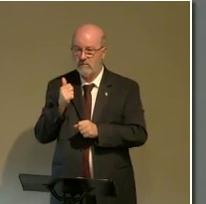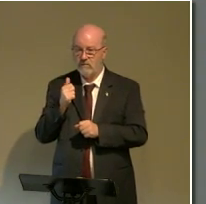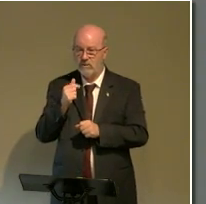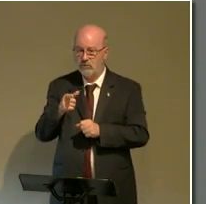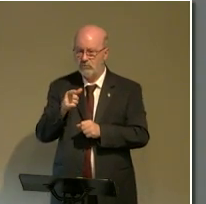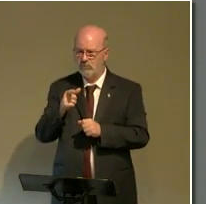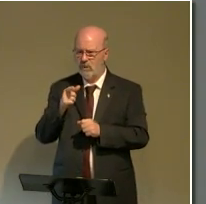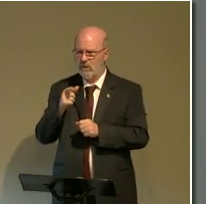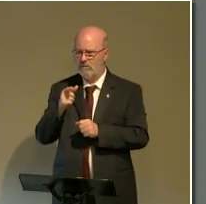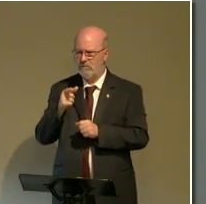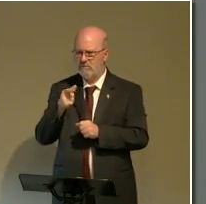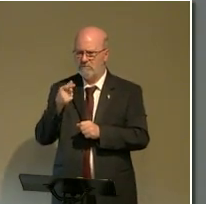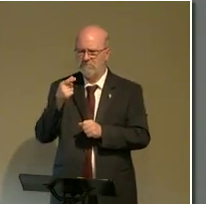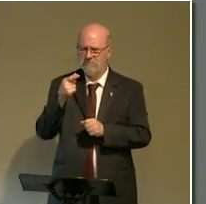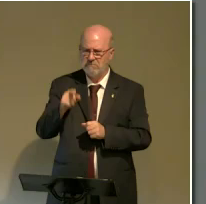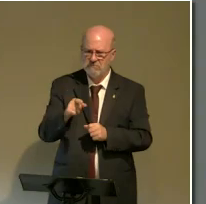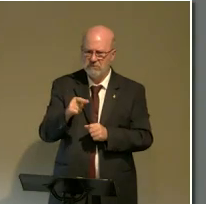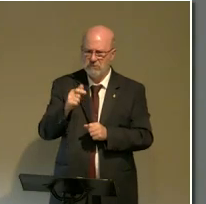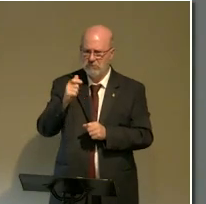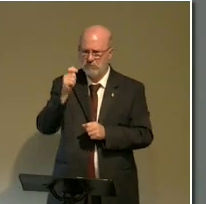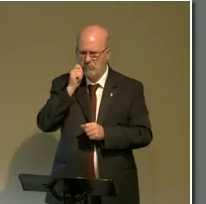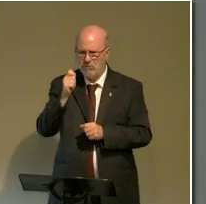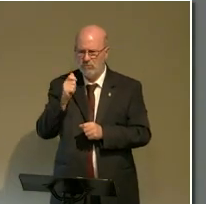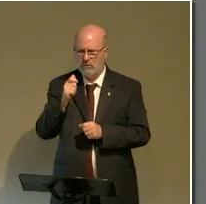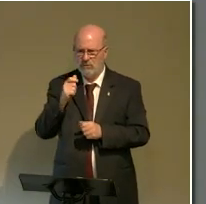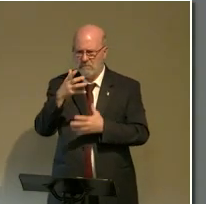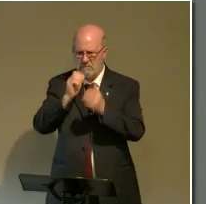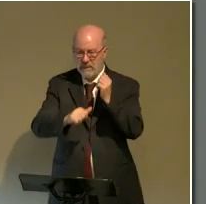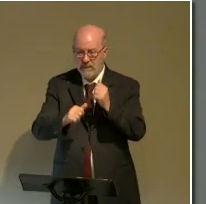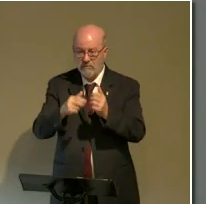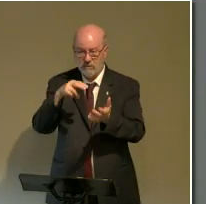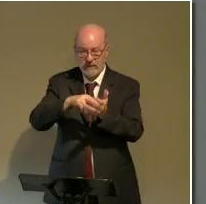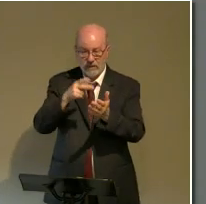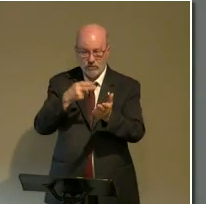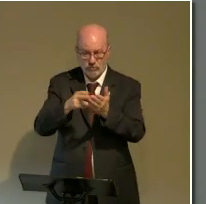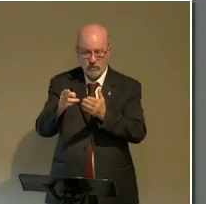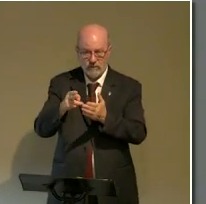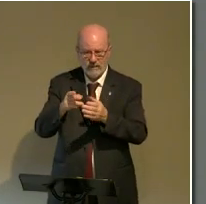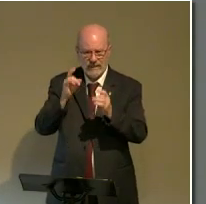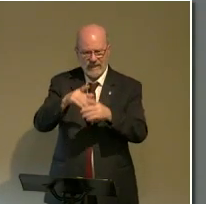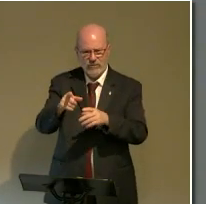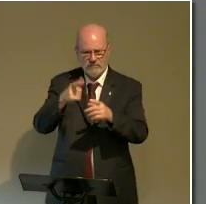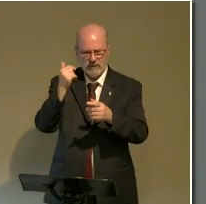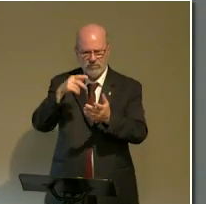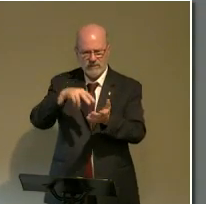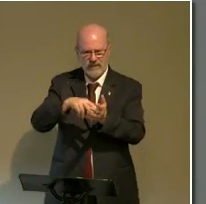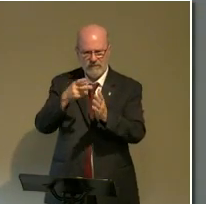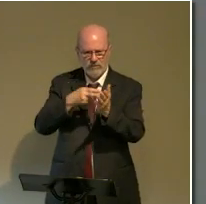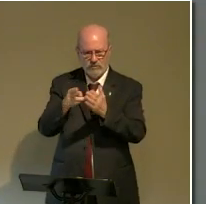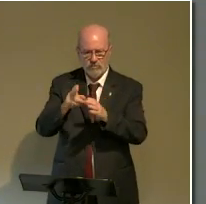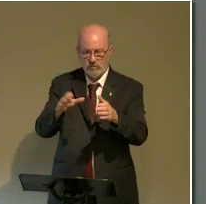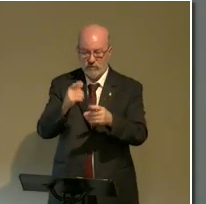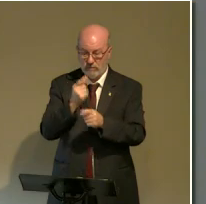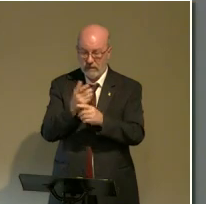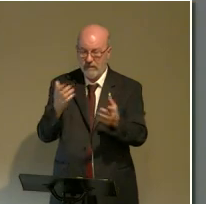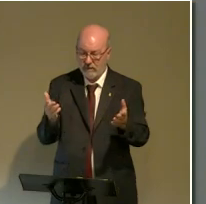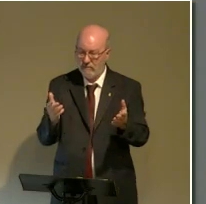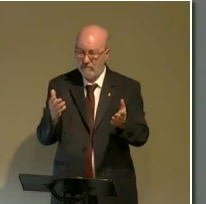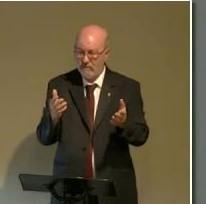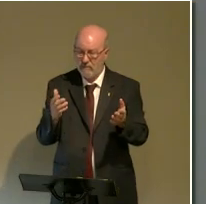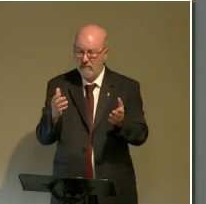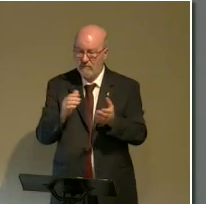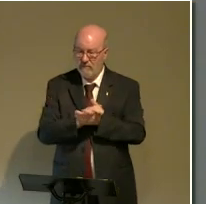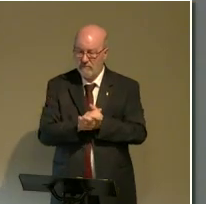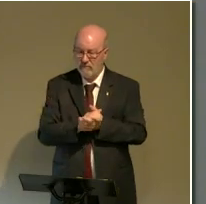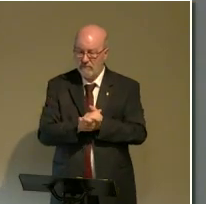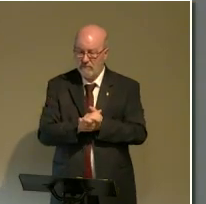rude to them or mean to them, because you're standing on the truth. And if they hate you because you stand on the truth, then you're doing the right thing, right?